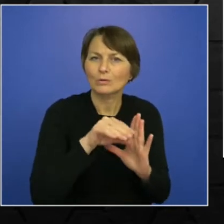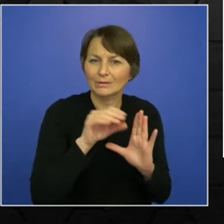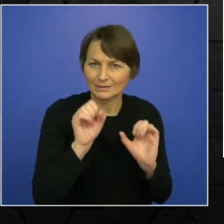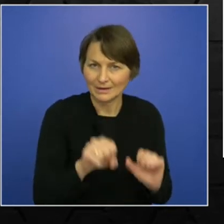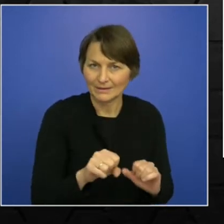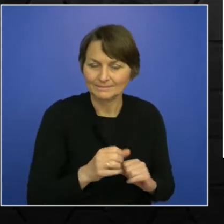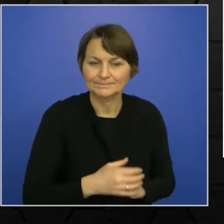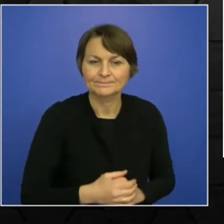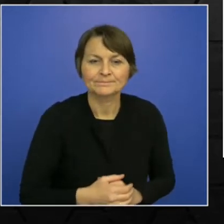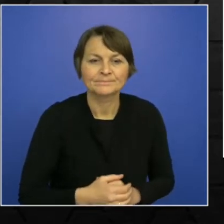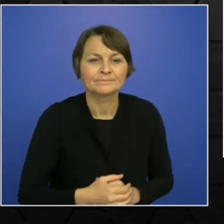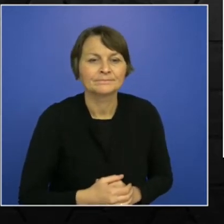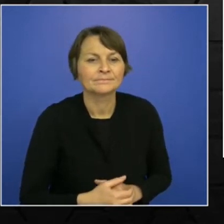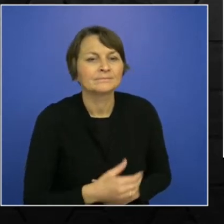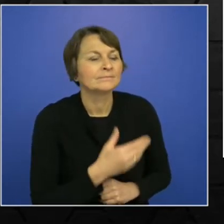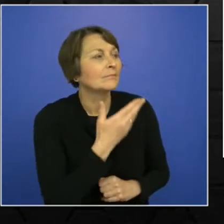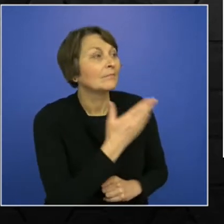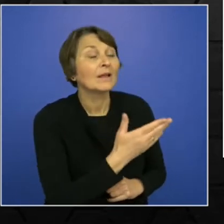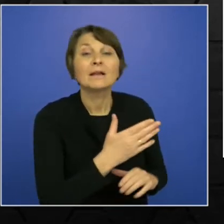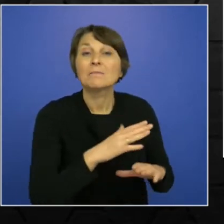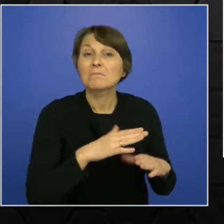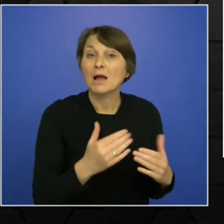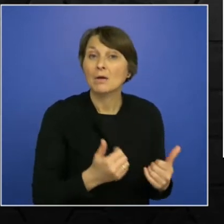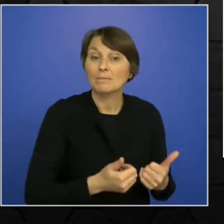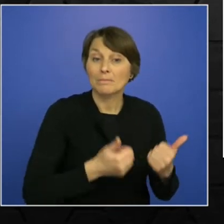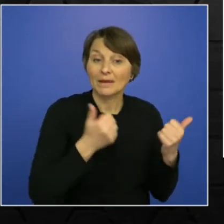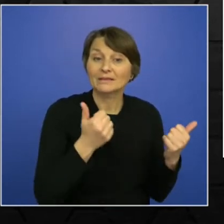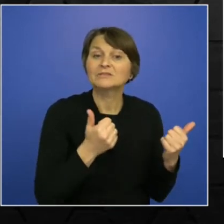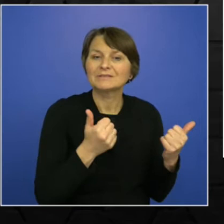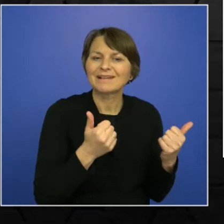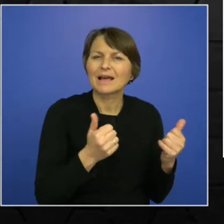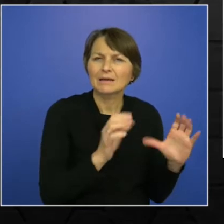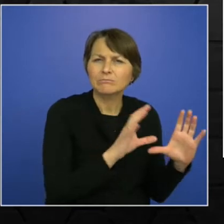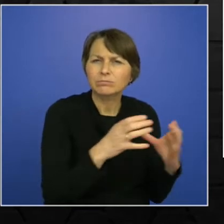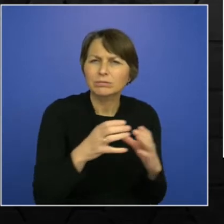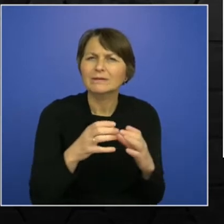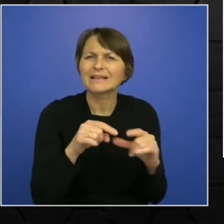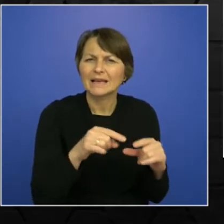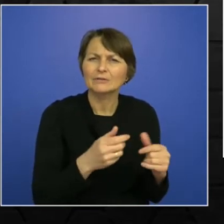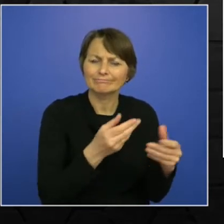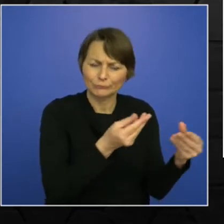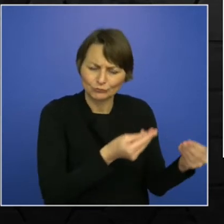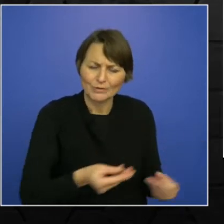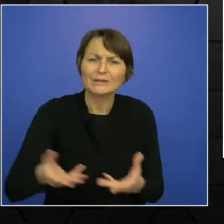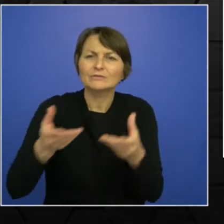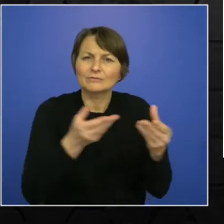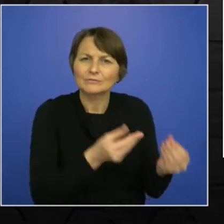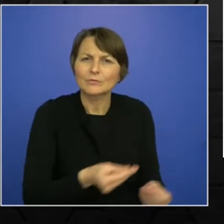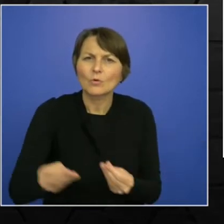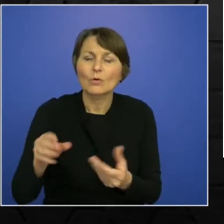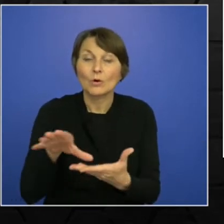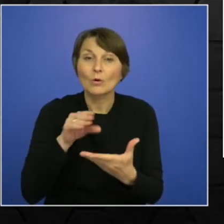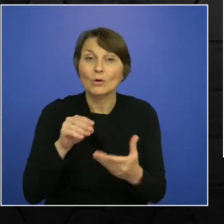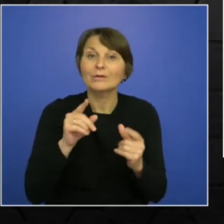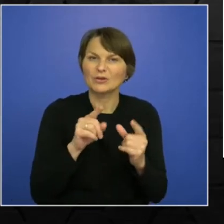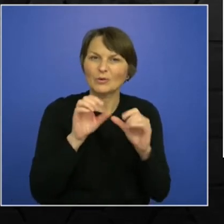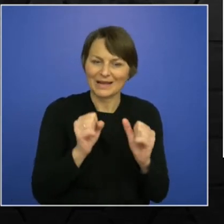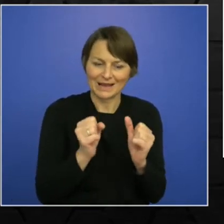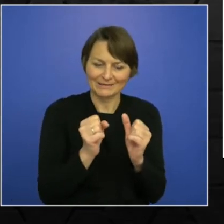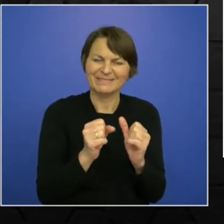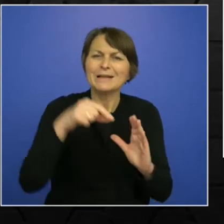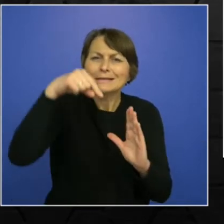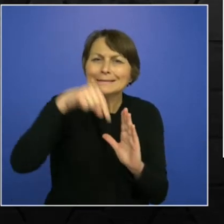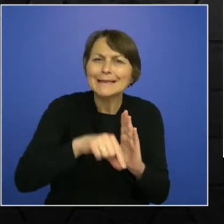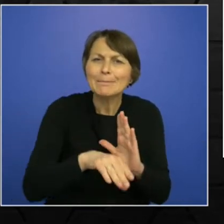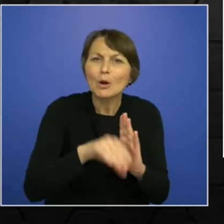of is normally used in image classification, transfer learning. So this is where you come to scalable deep learning. So you have